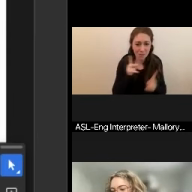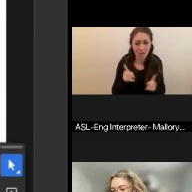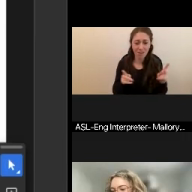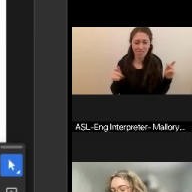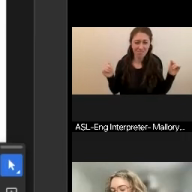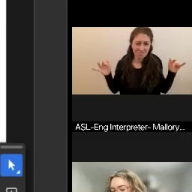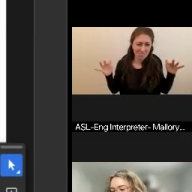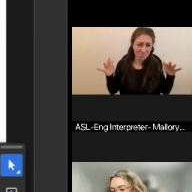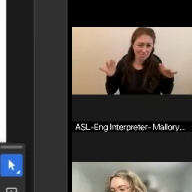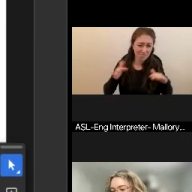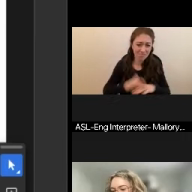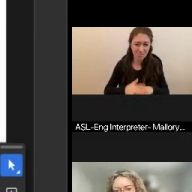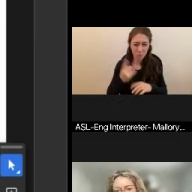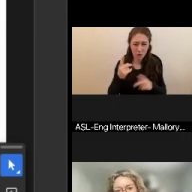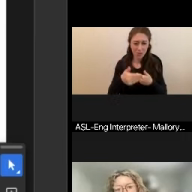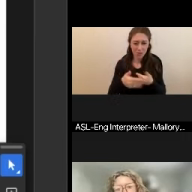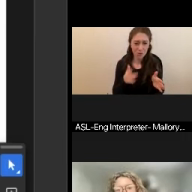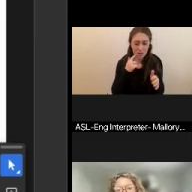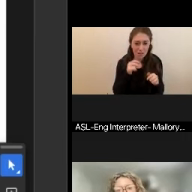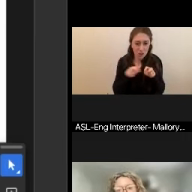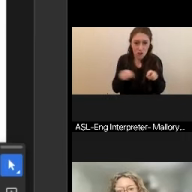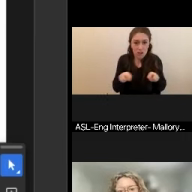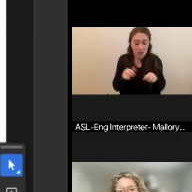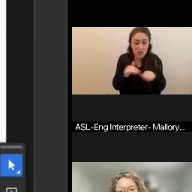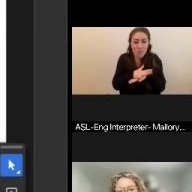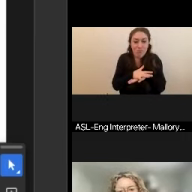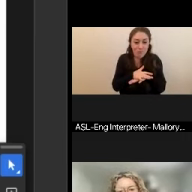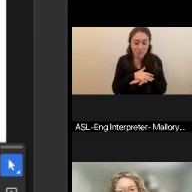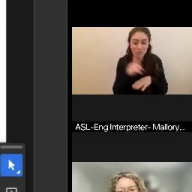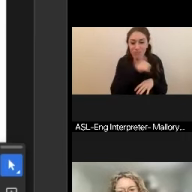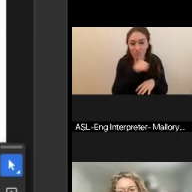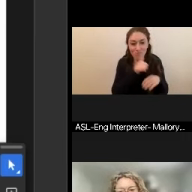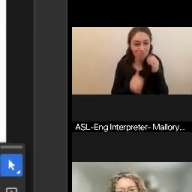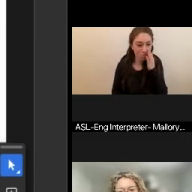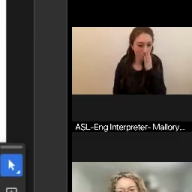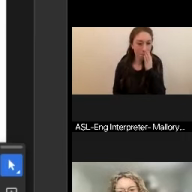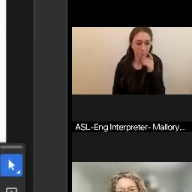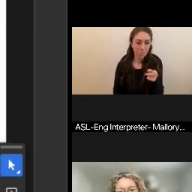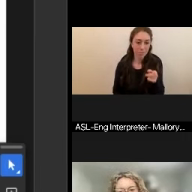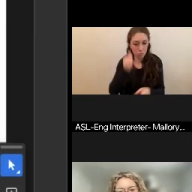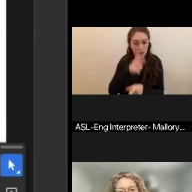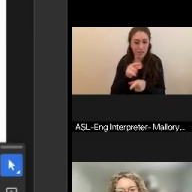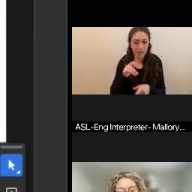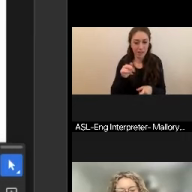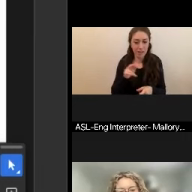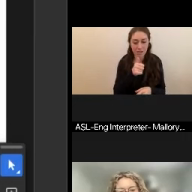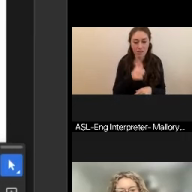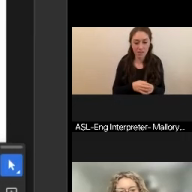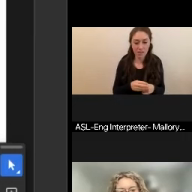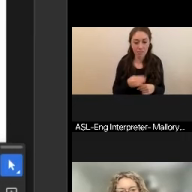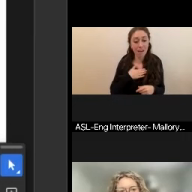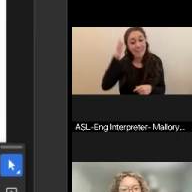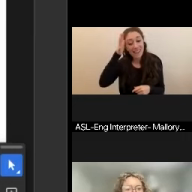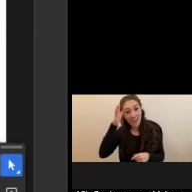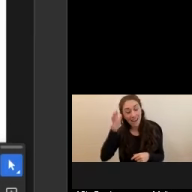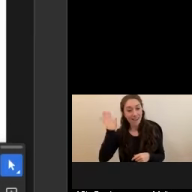room because we just filled up all the seats. So Theodis Taylor, basically in his heart, my dad, even when in his guitar